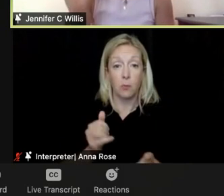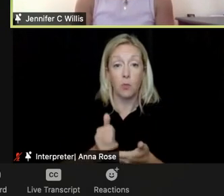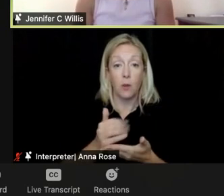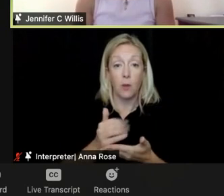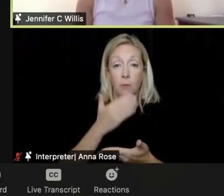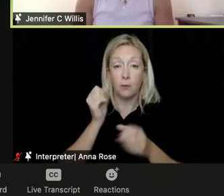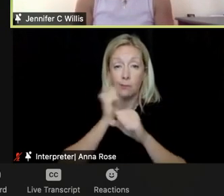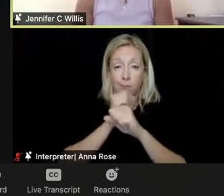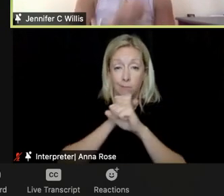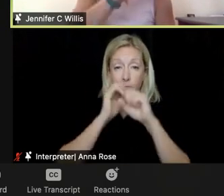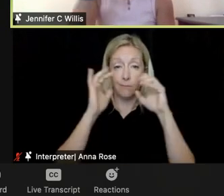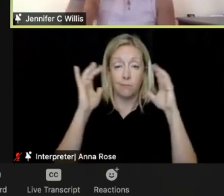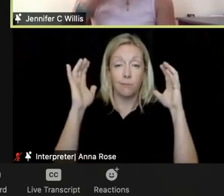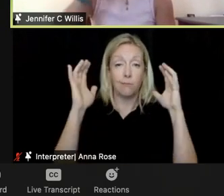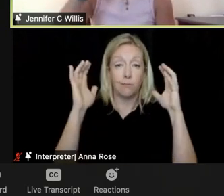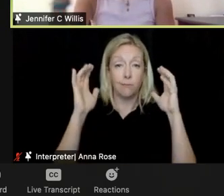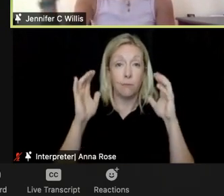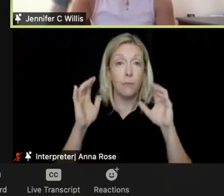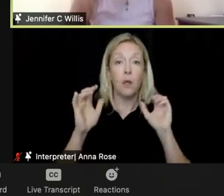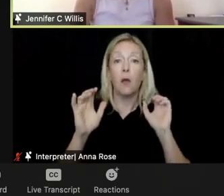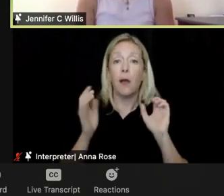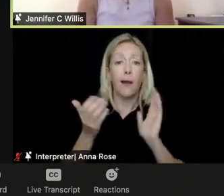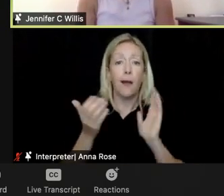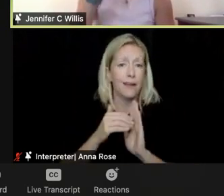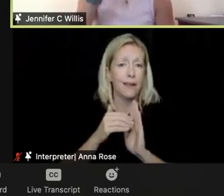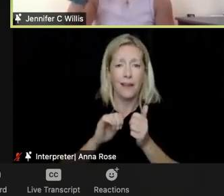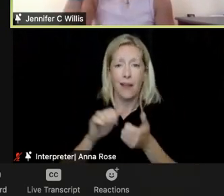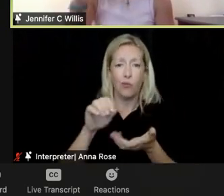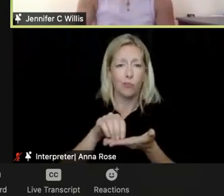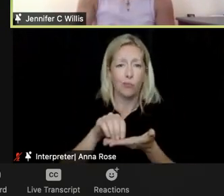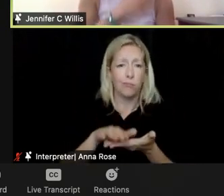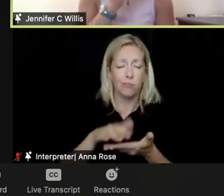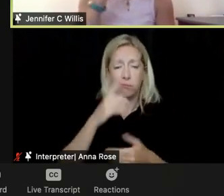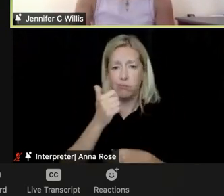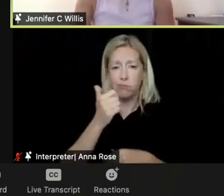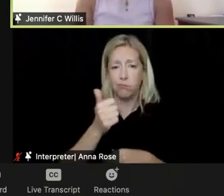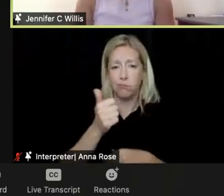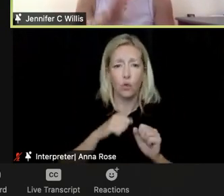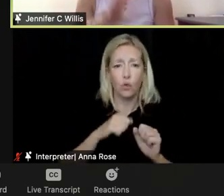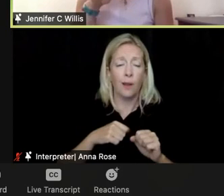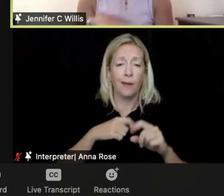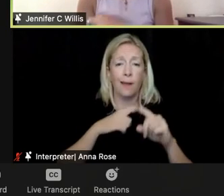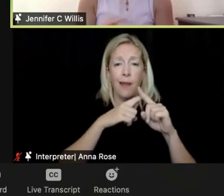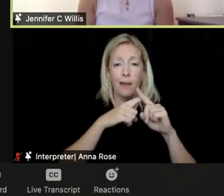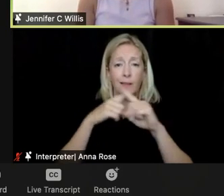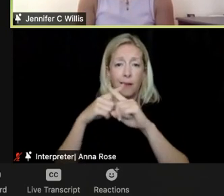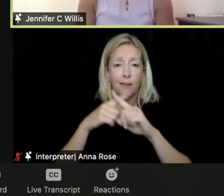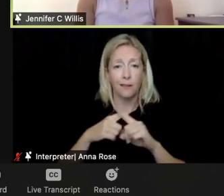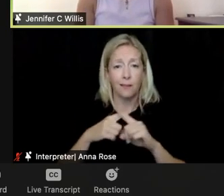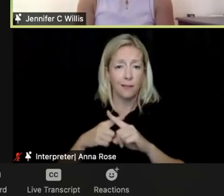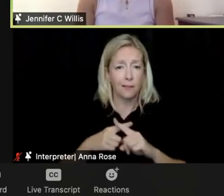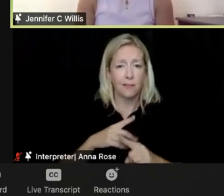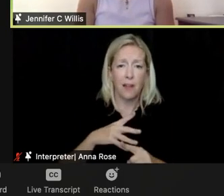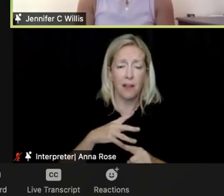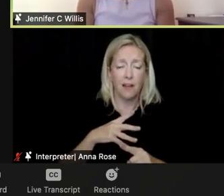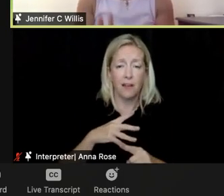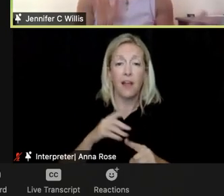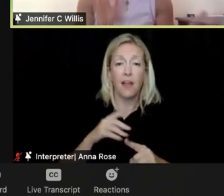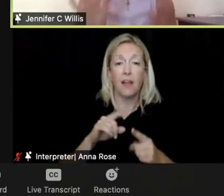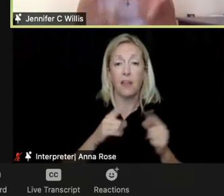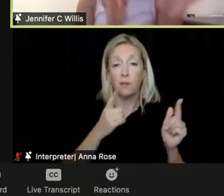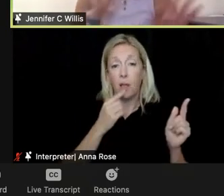in whatever format you want to, write it in, whatever notes you want to add. Do you want to just stick an X and find that section in the matrix? This